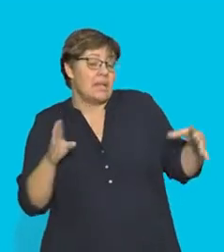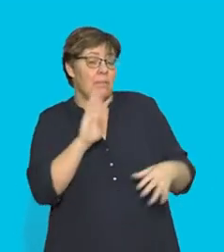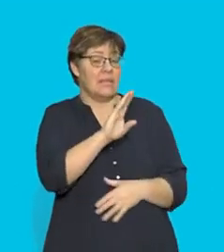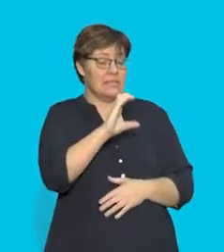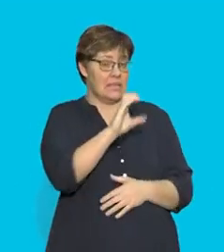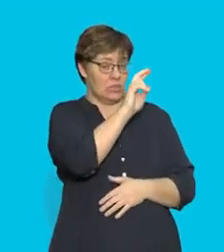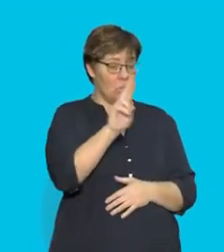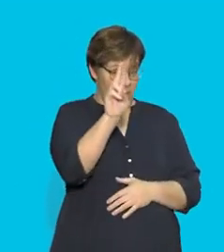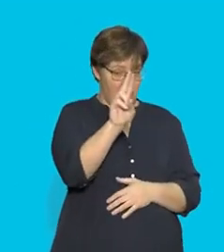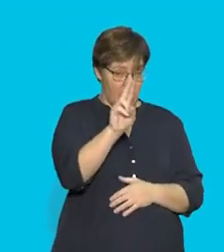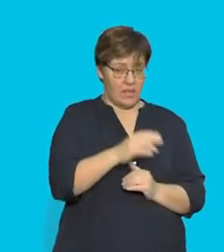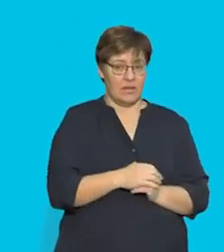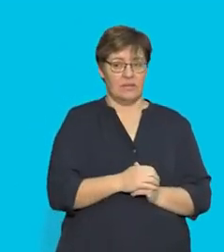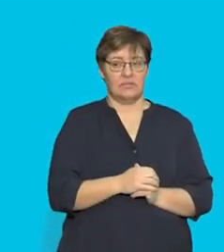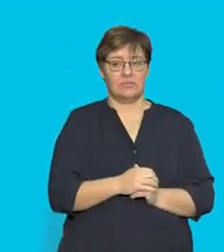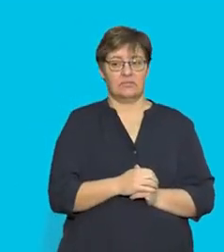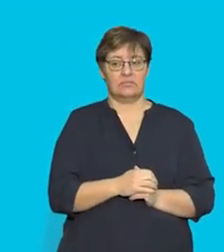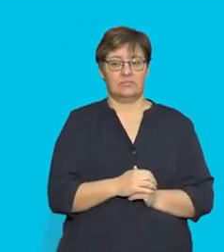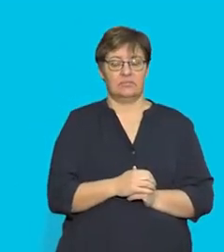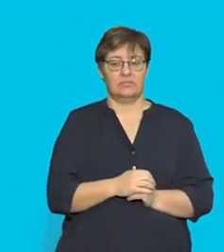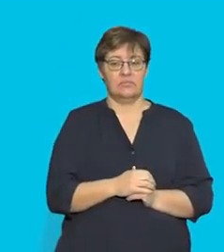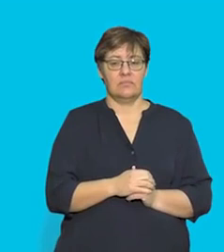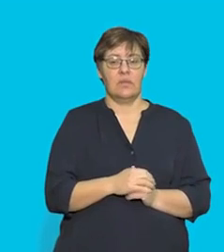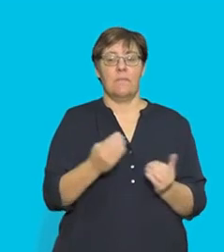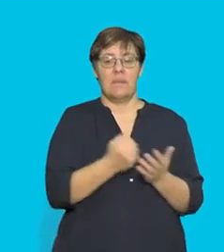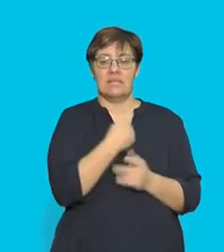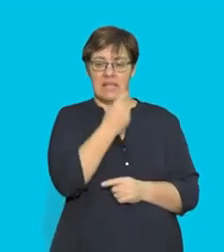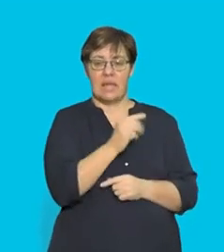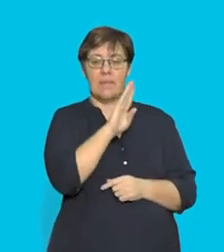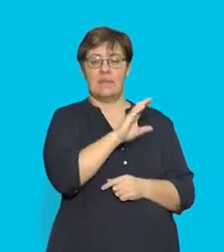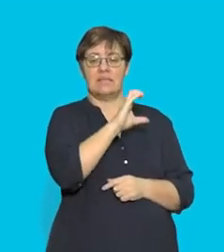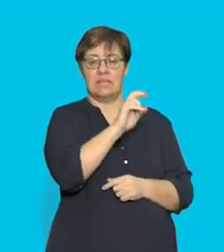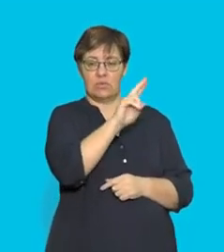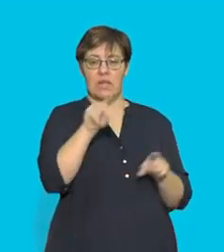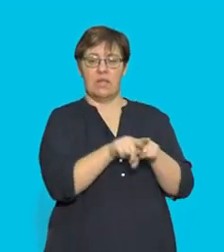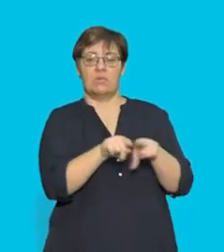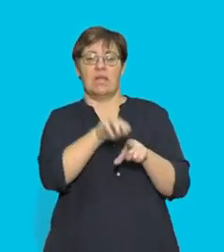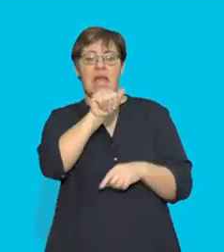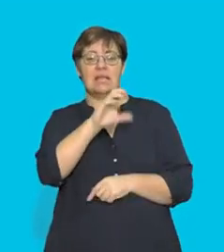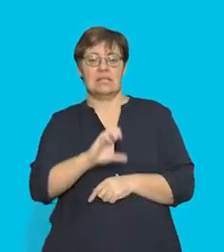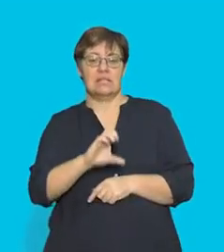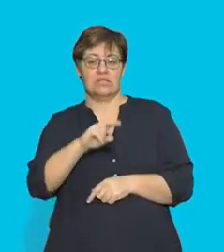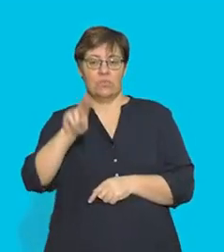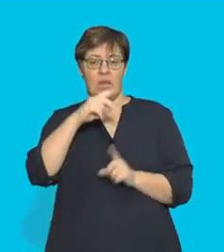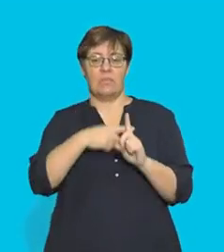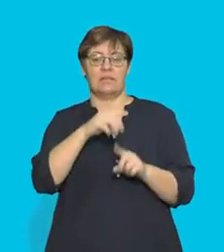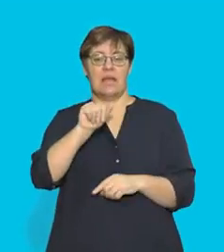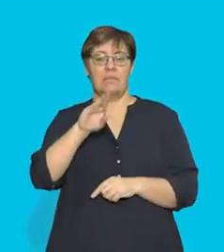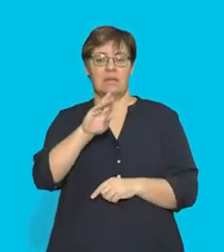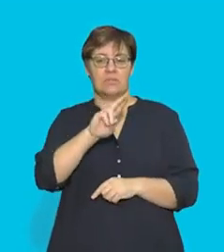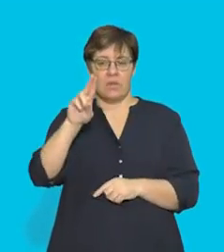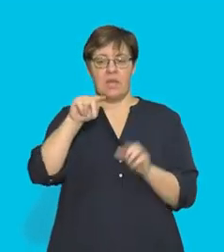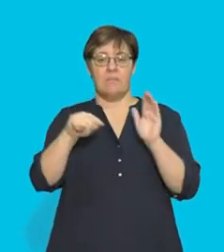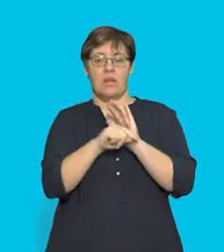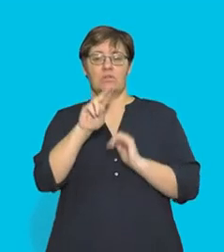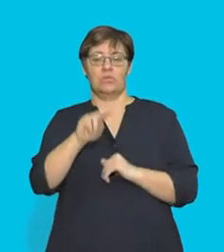BC squared, we've got to write BC squared is equal to AC squared plus AB squared minus